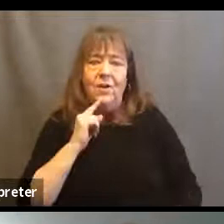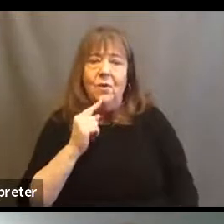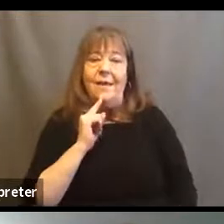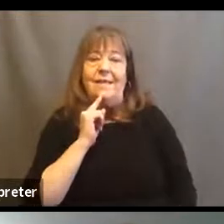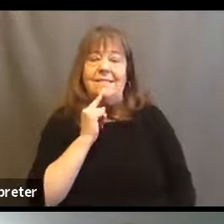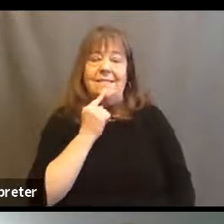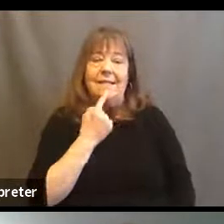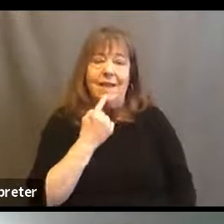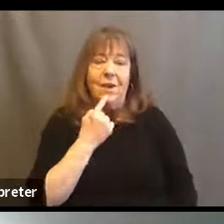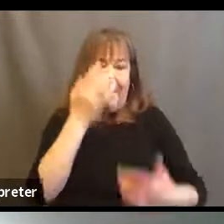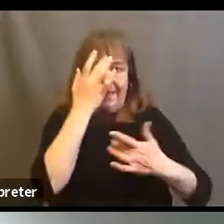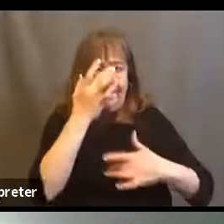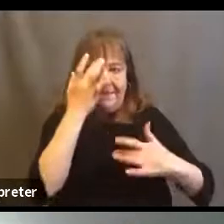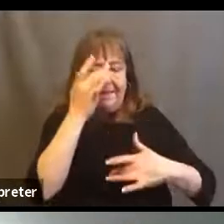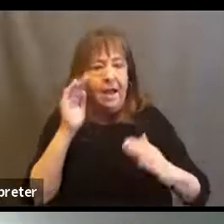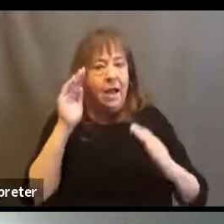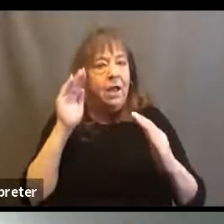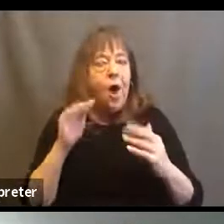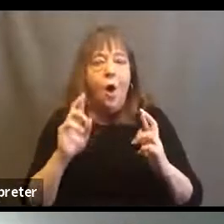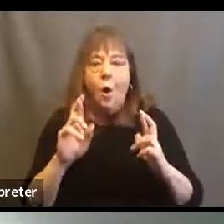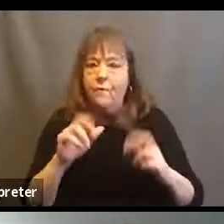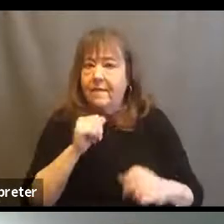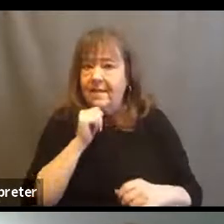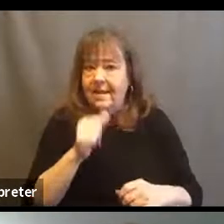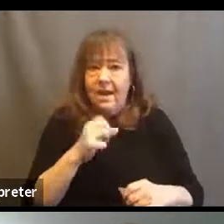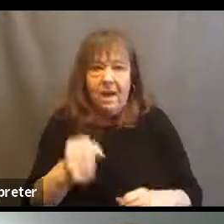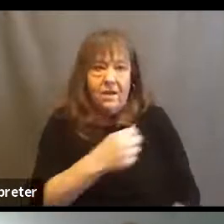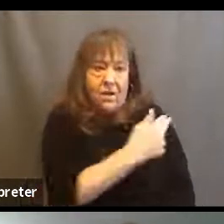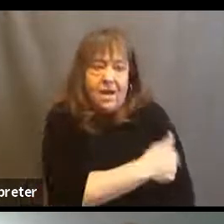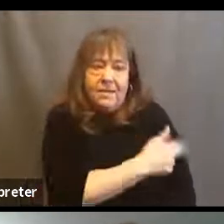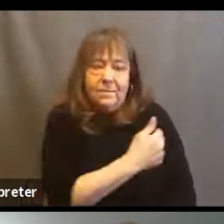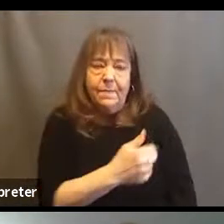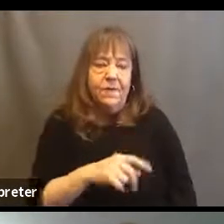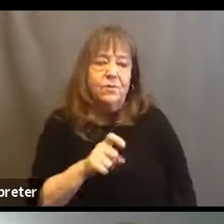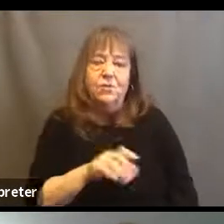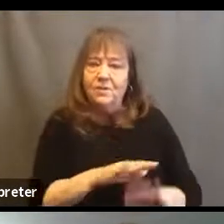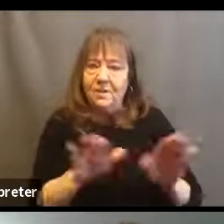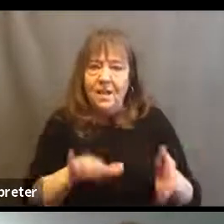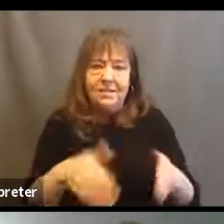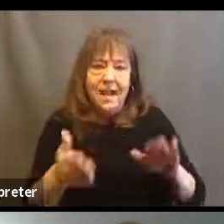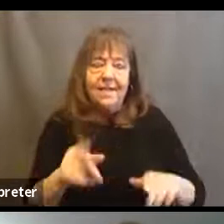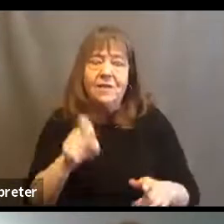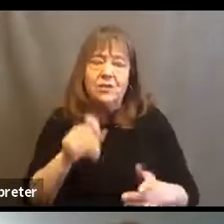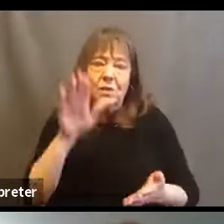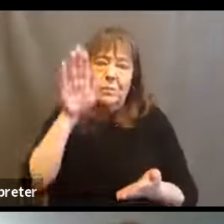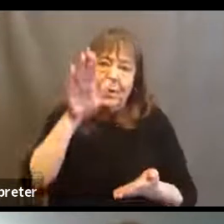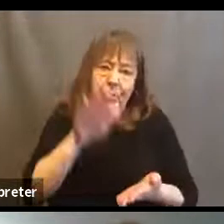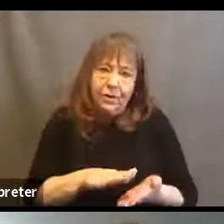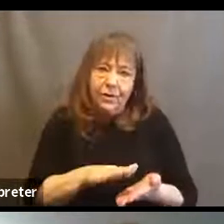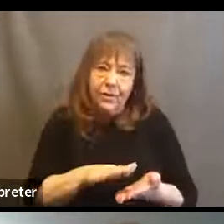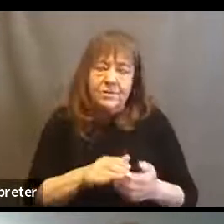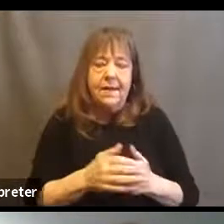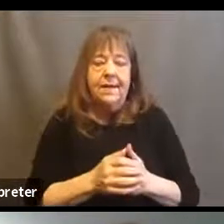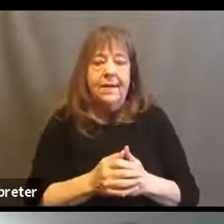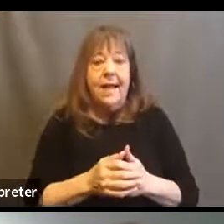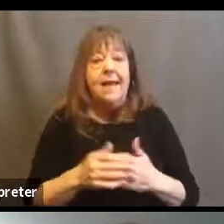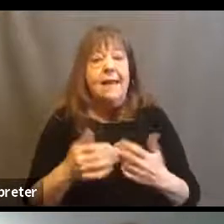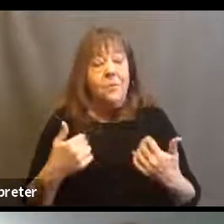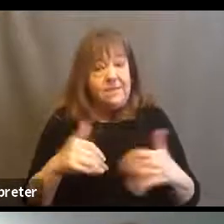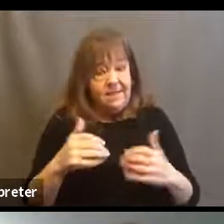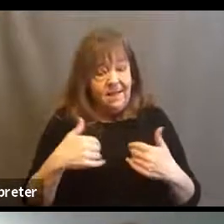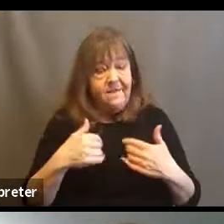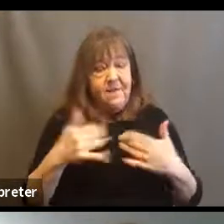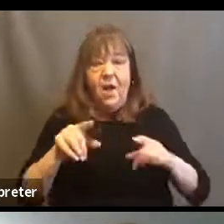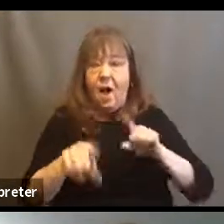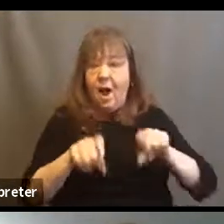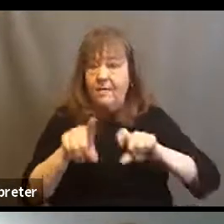obviously hospitalization, potentially death, should be dramatically reduced. There's still a lot we don't know about this